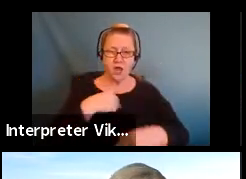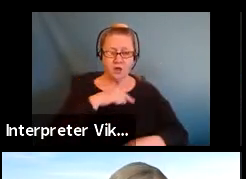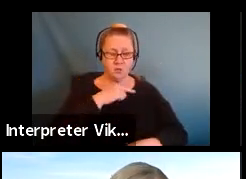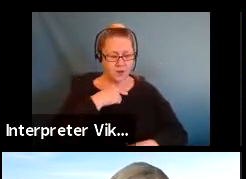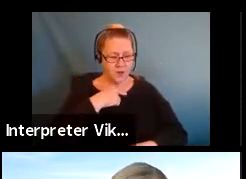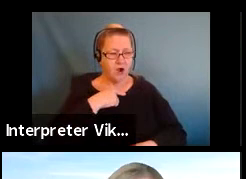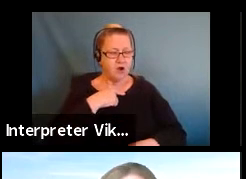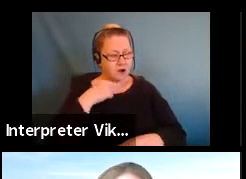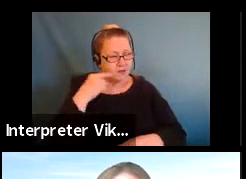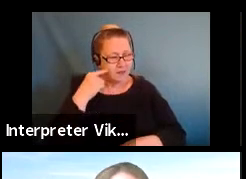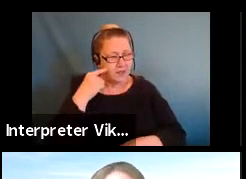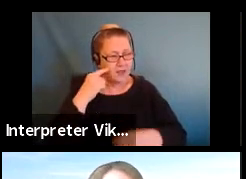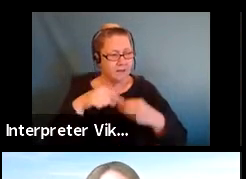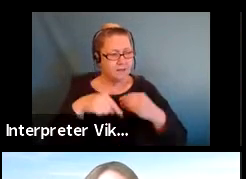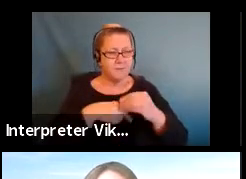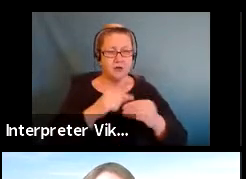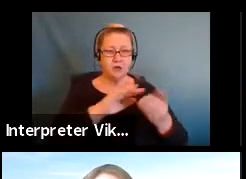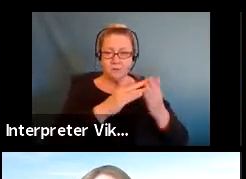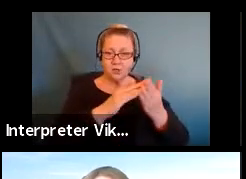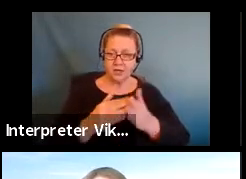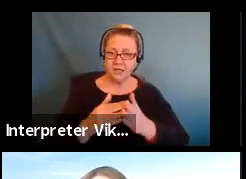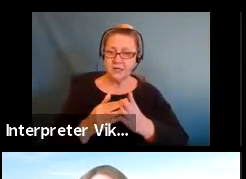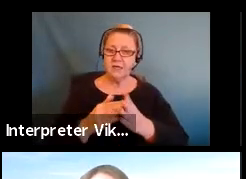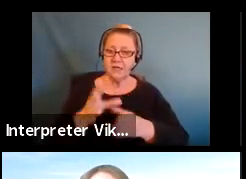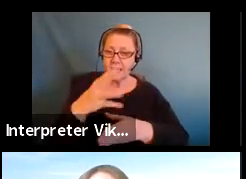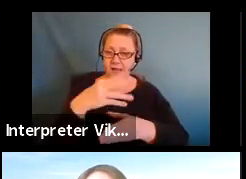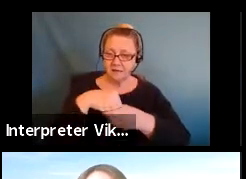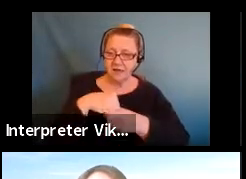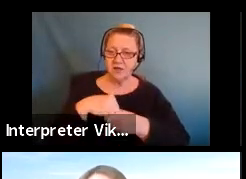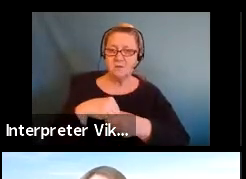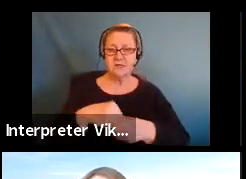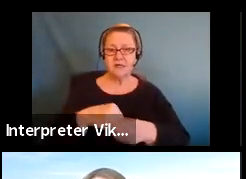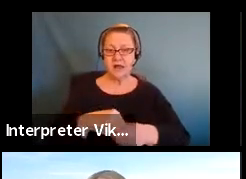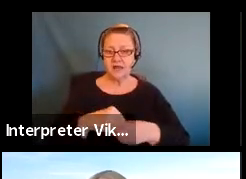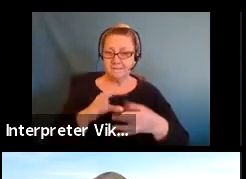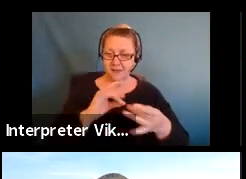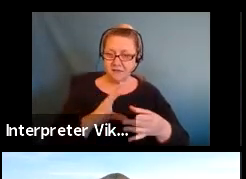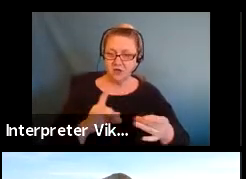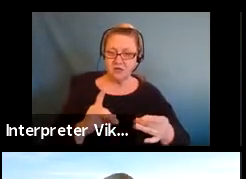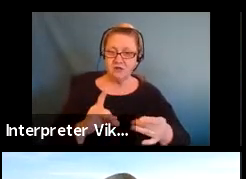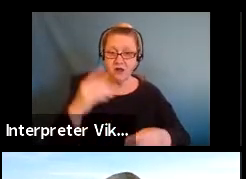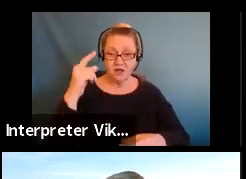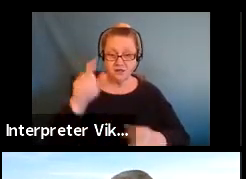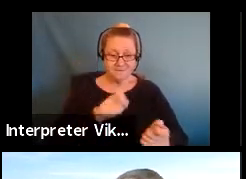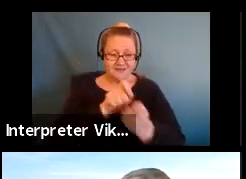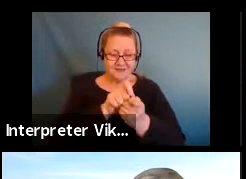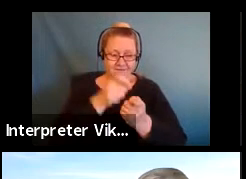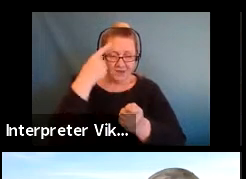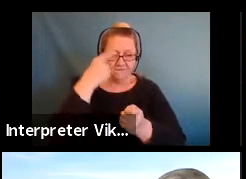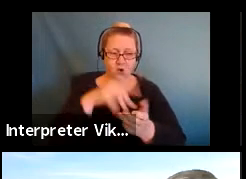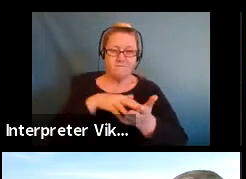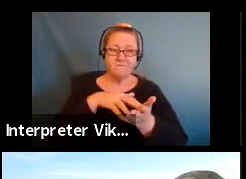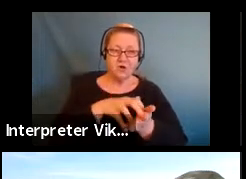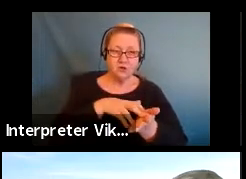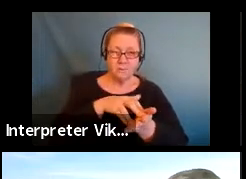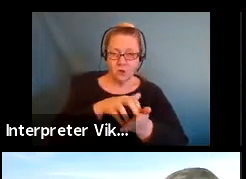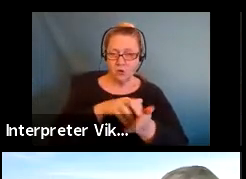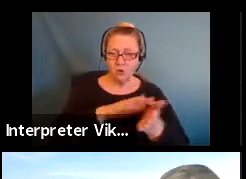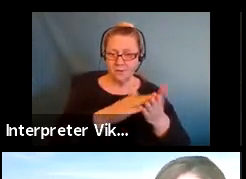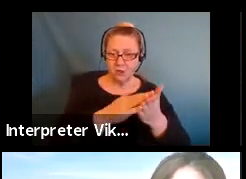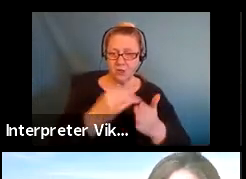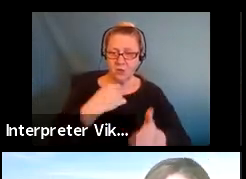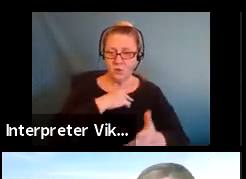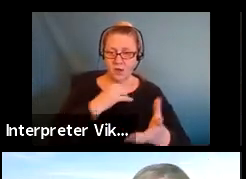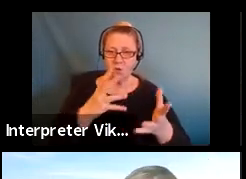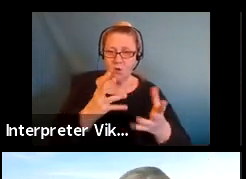community engagement and some of our messages, particularly to our vulnerable community. And so we want to hold